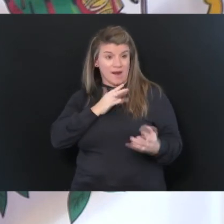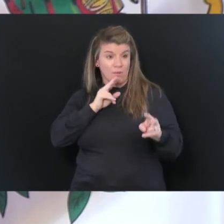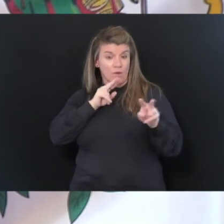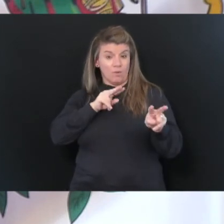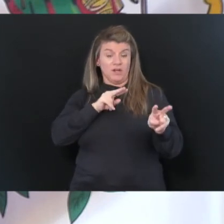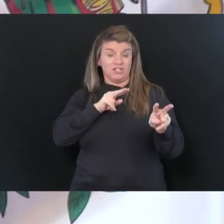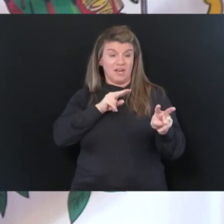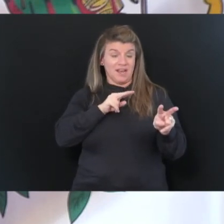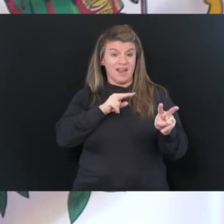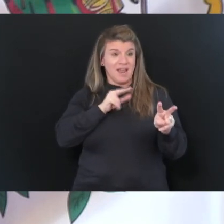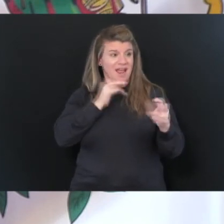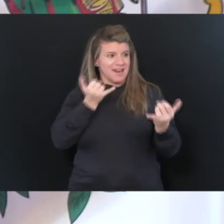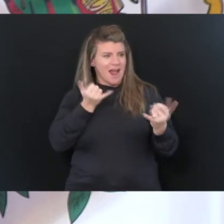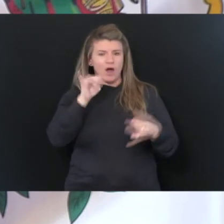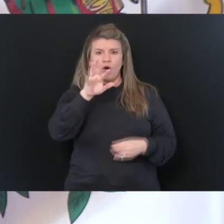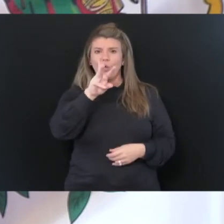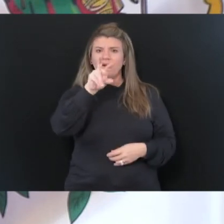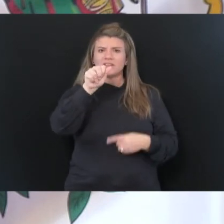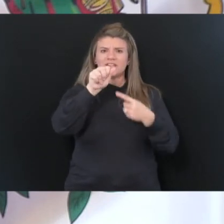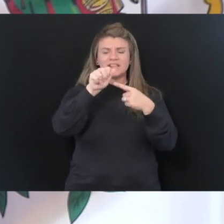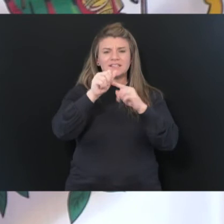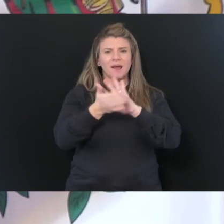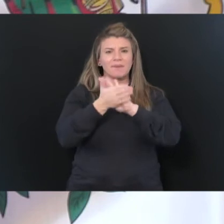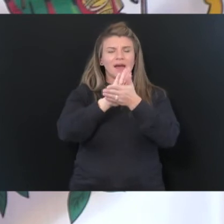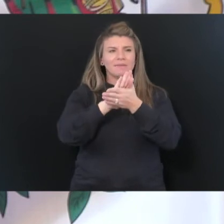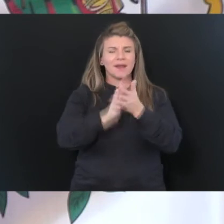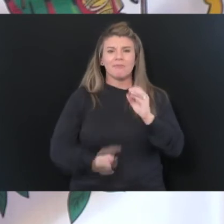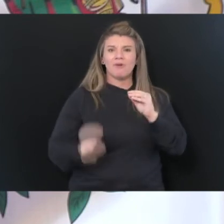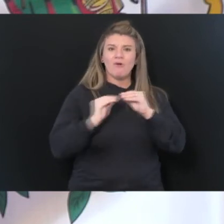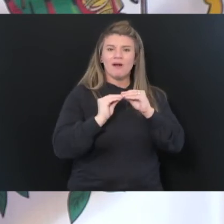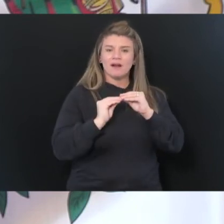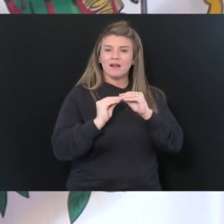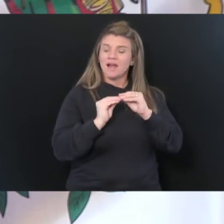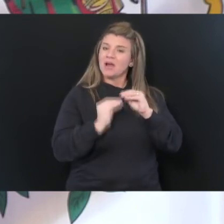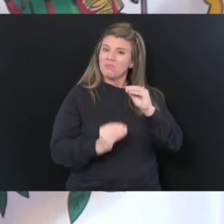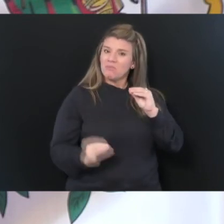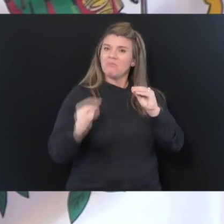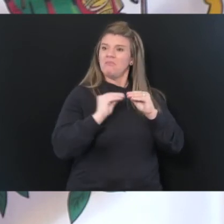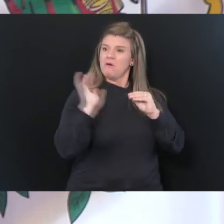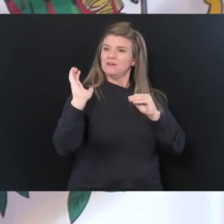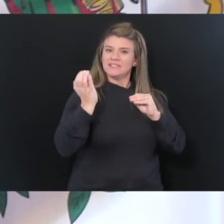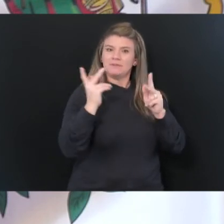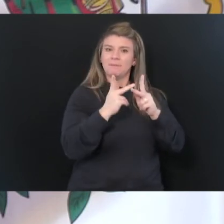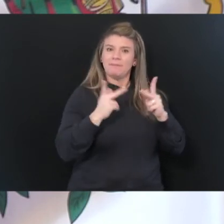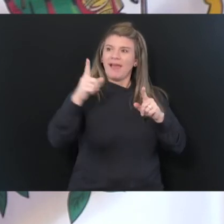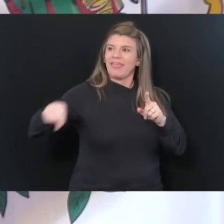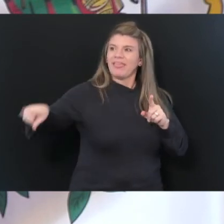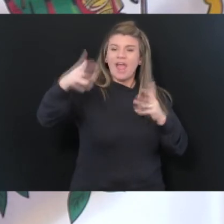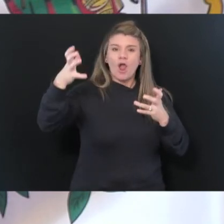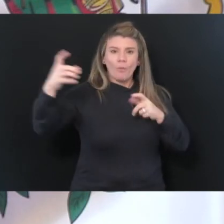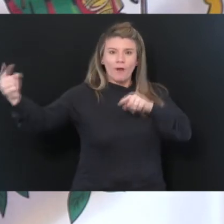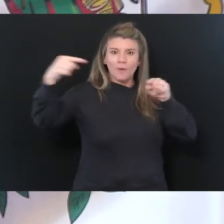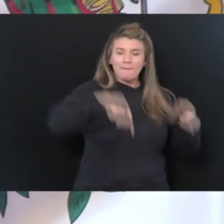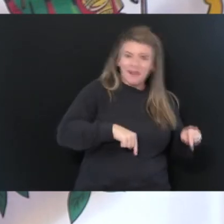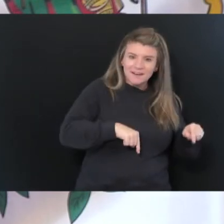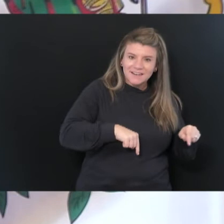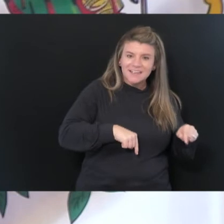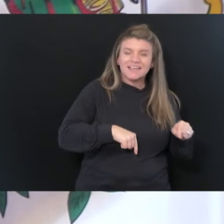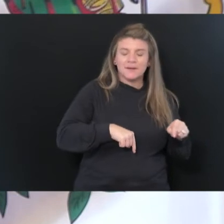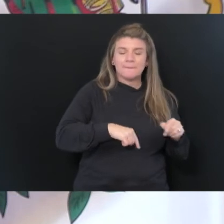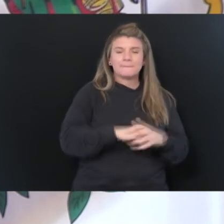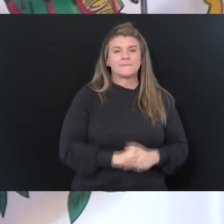is becoming more and more the place where people will come. Now, with all that, the only